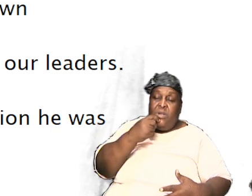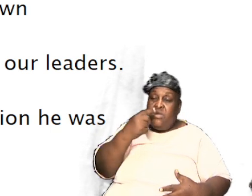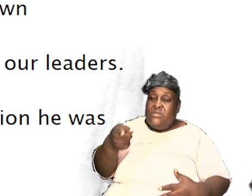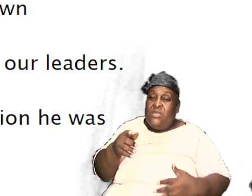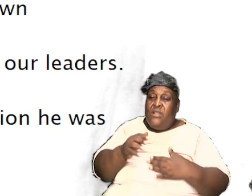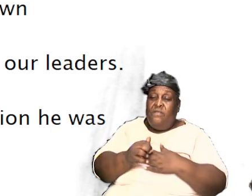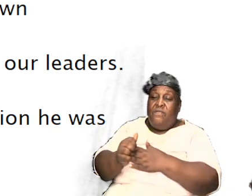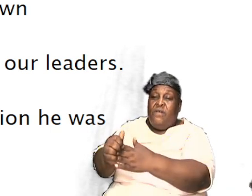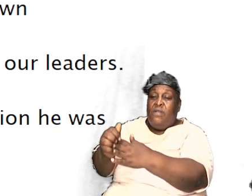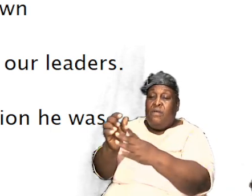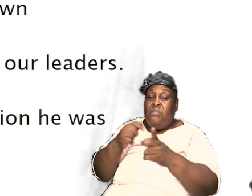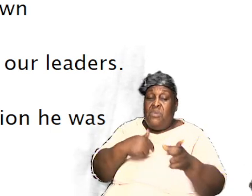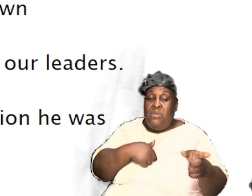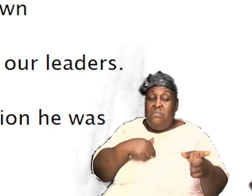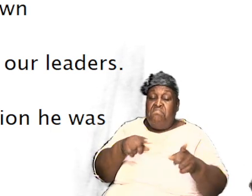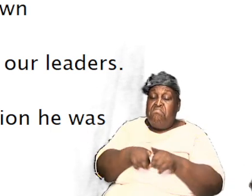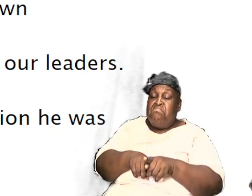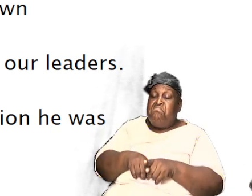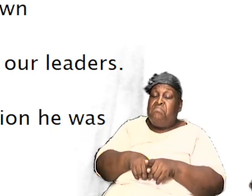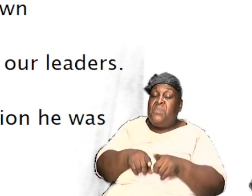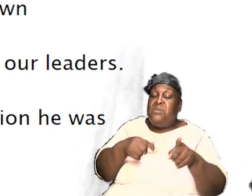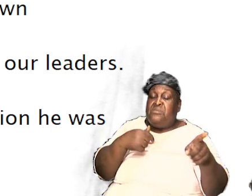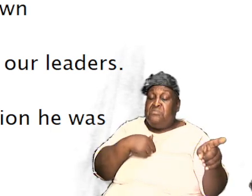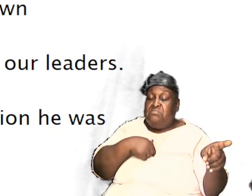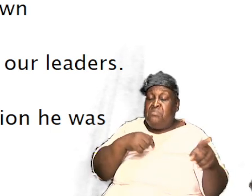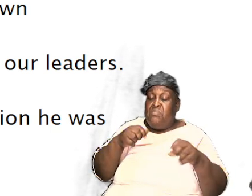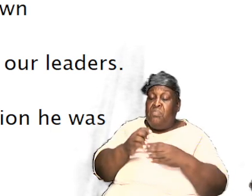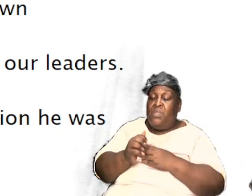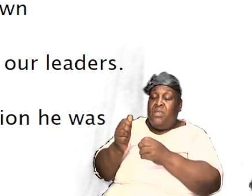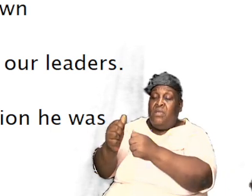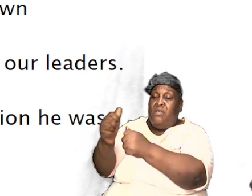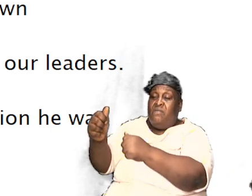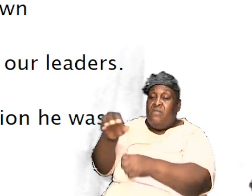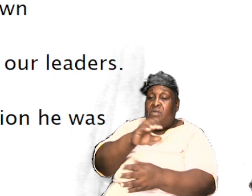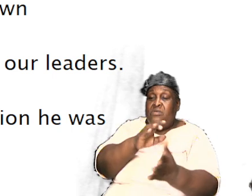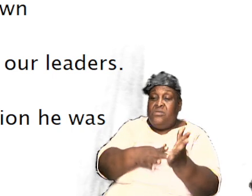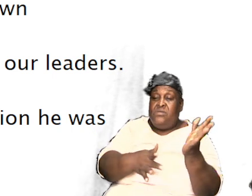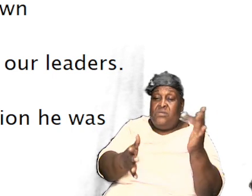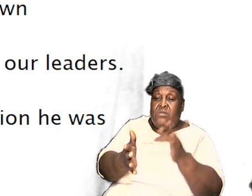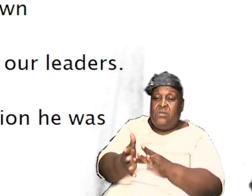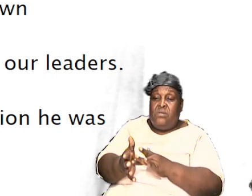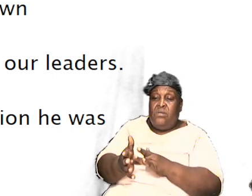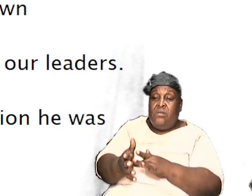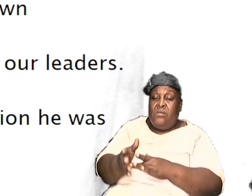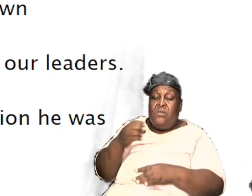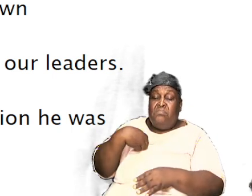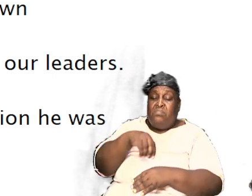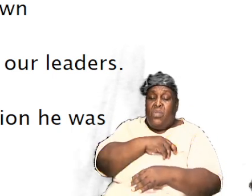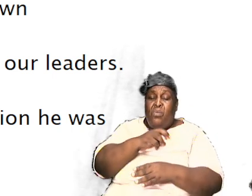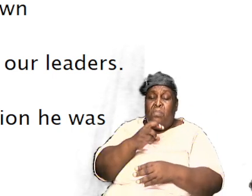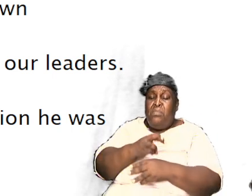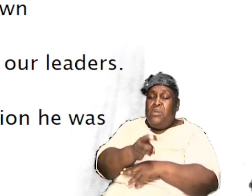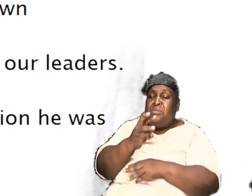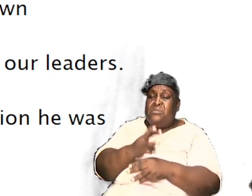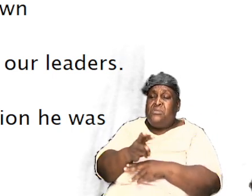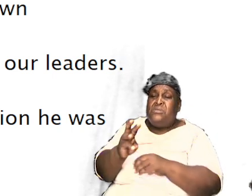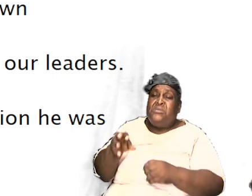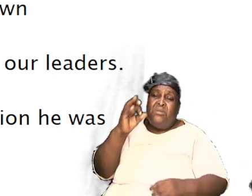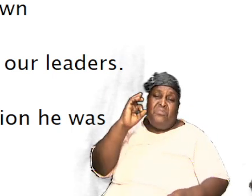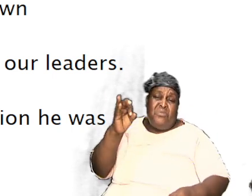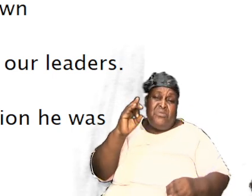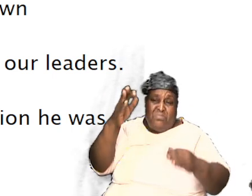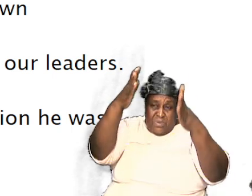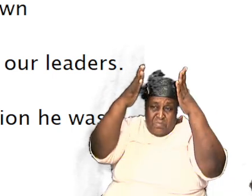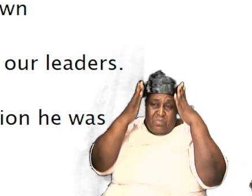our leader, our bishop, our elder, our minister are following Christ so that they will